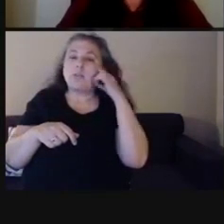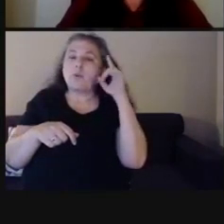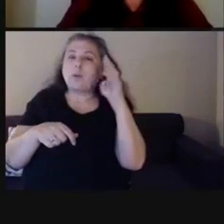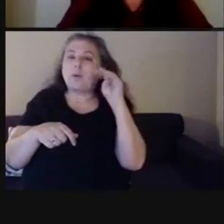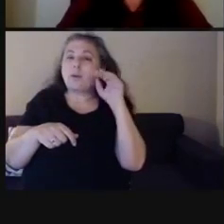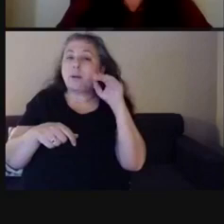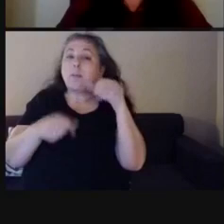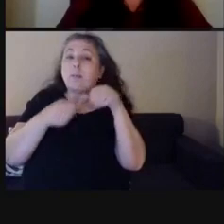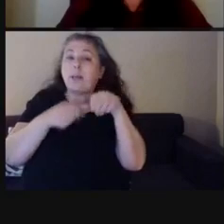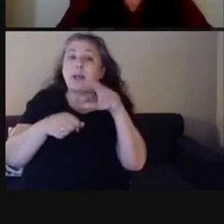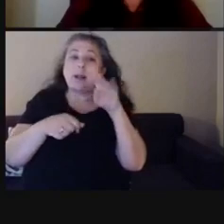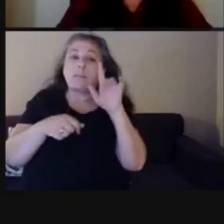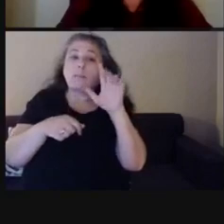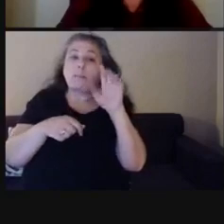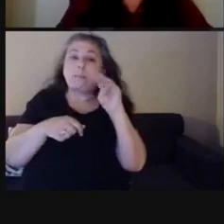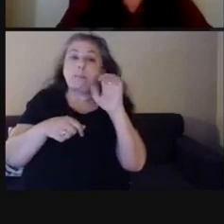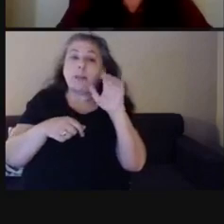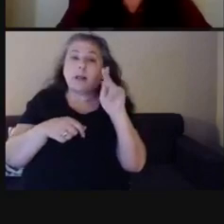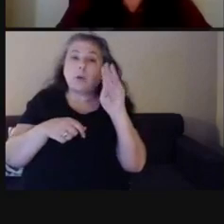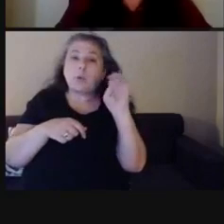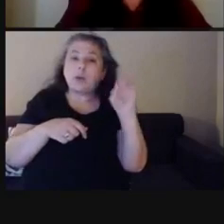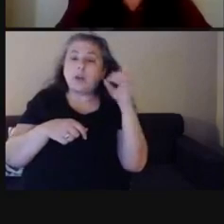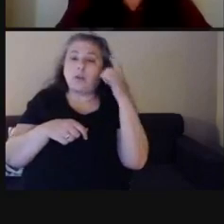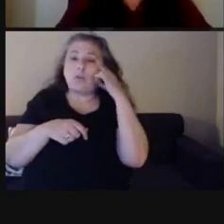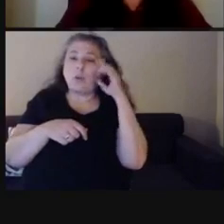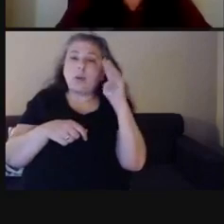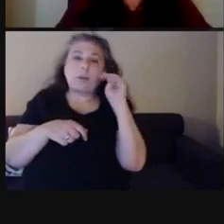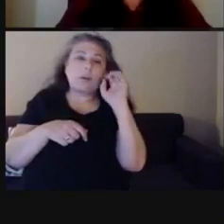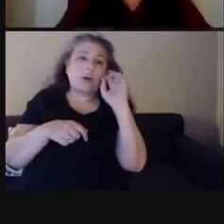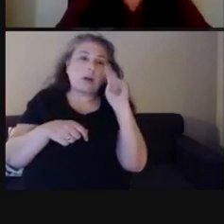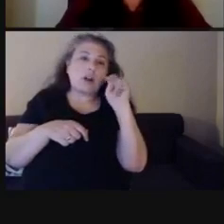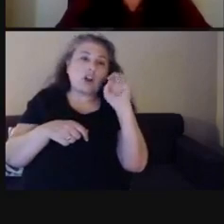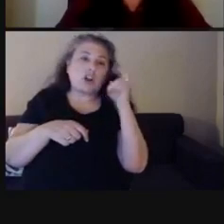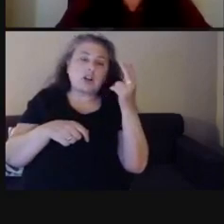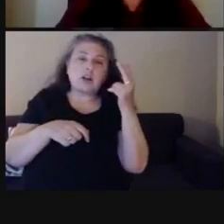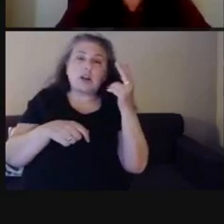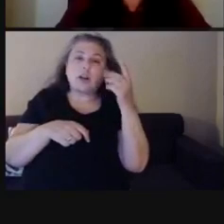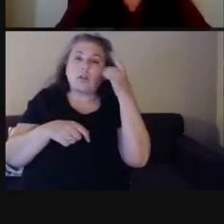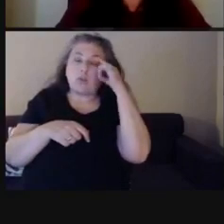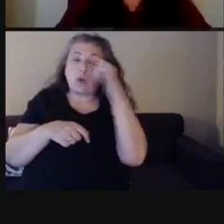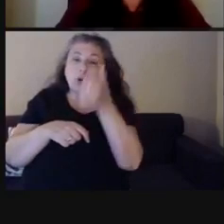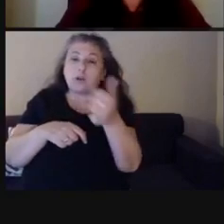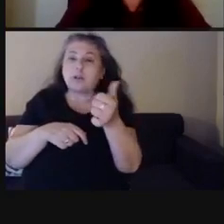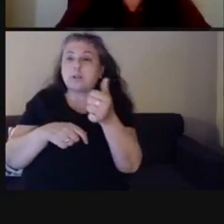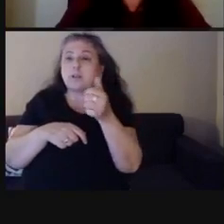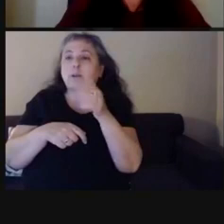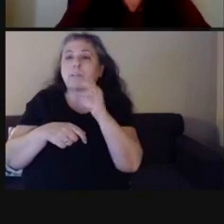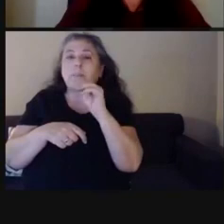milkweed for the monarchs, but also for yourself. Milkweed is actually a really